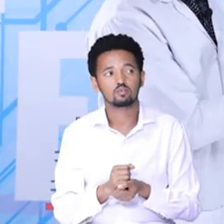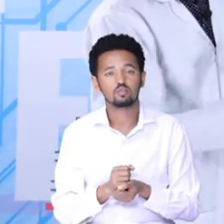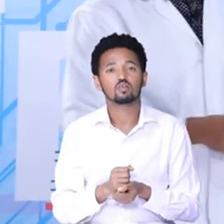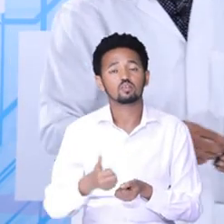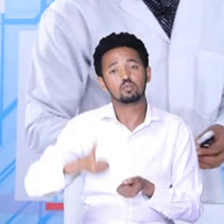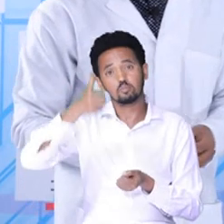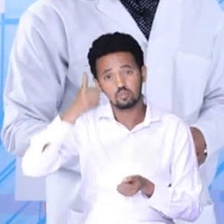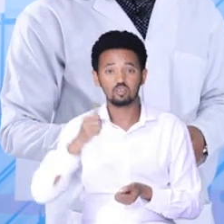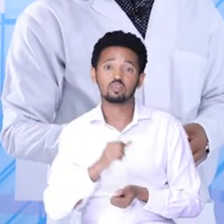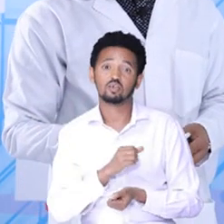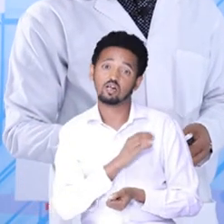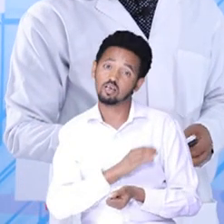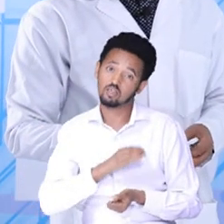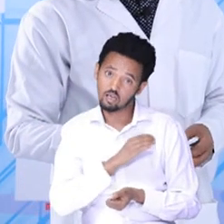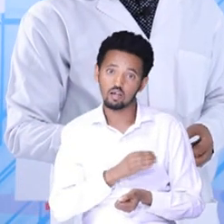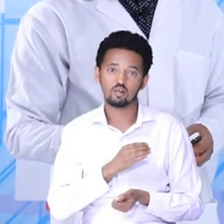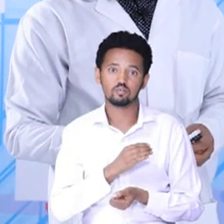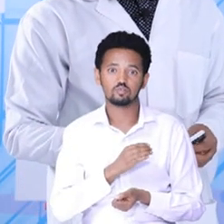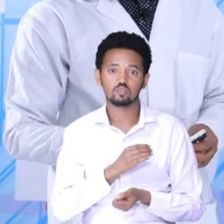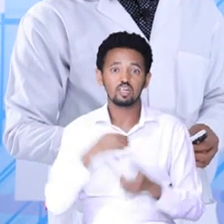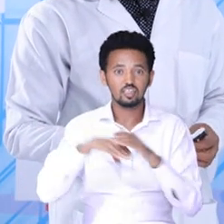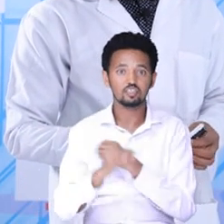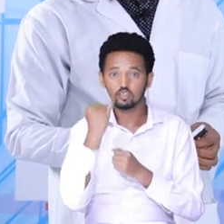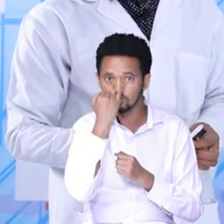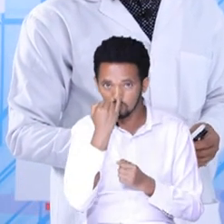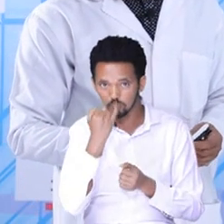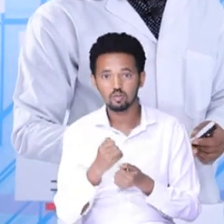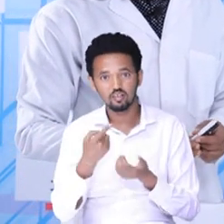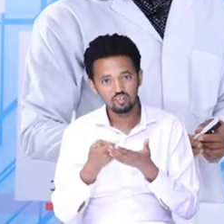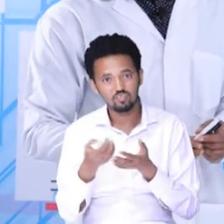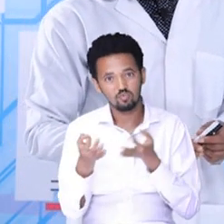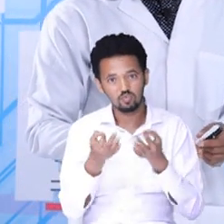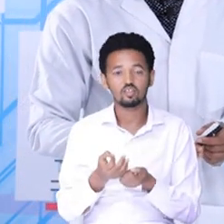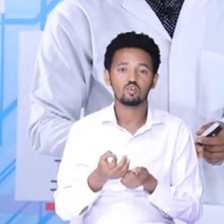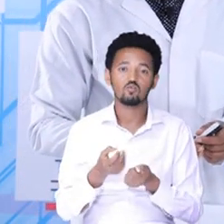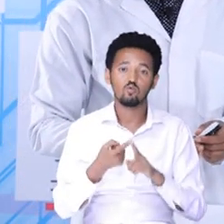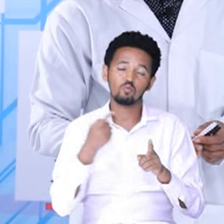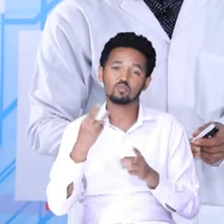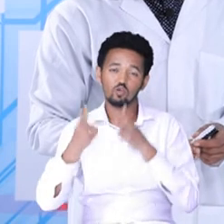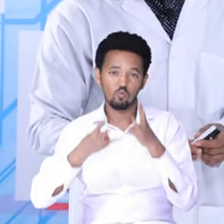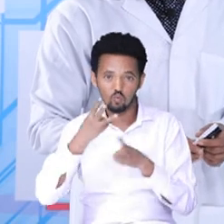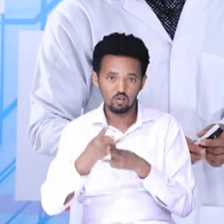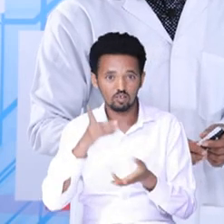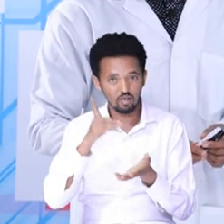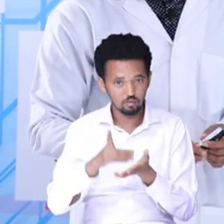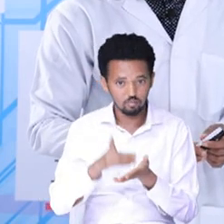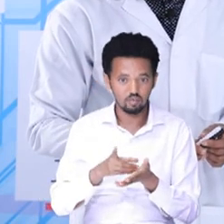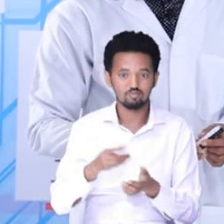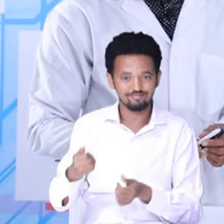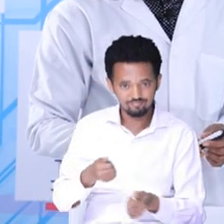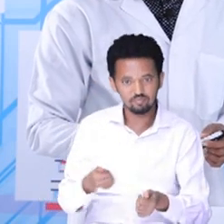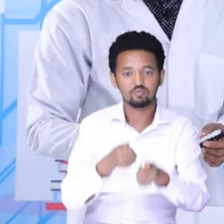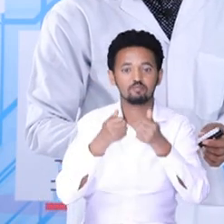The major criteria in Ethiopia is quite different from the world urban criteria.